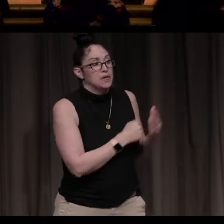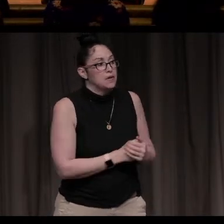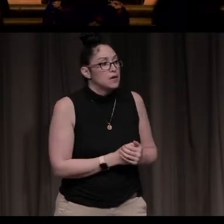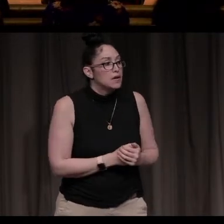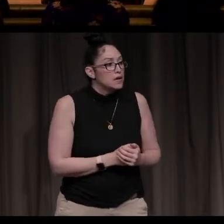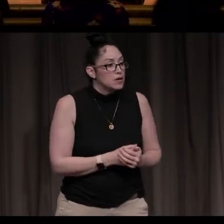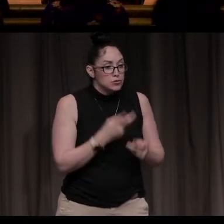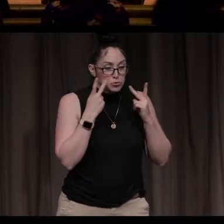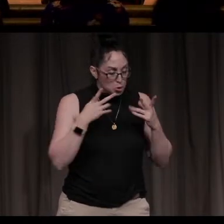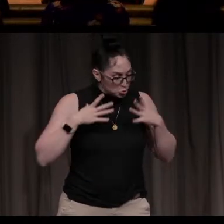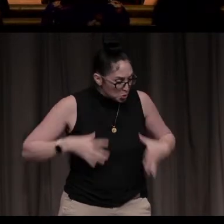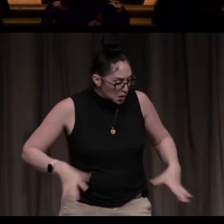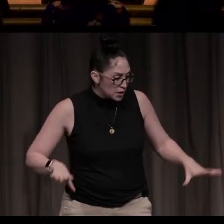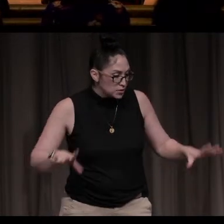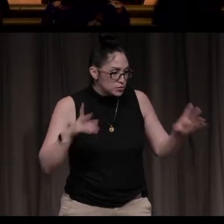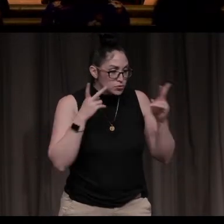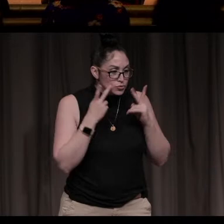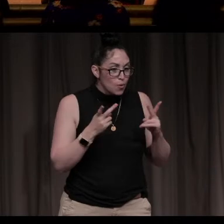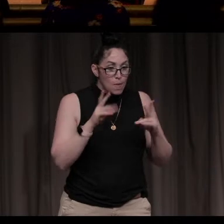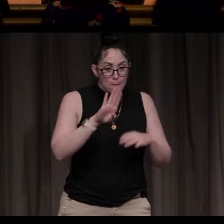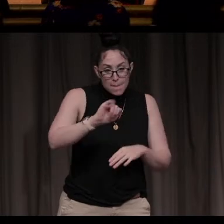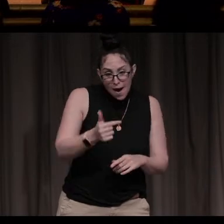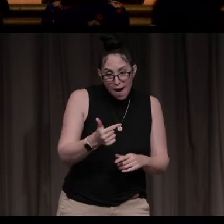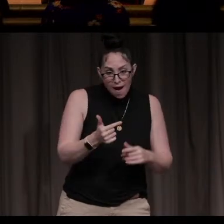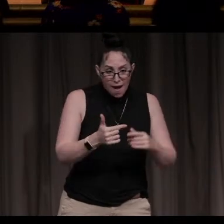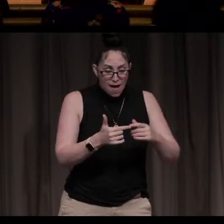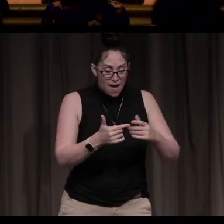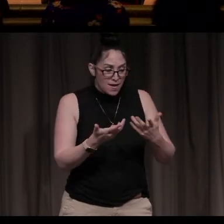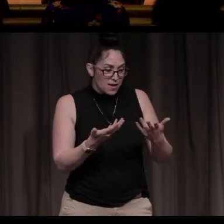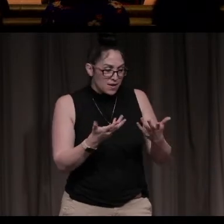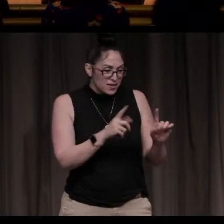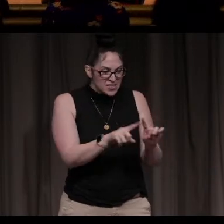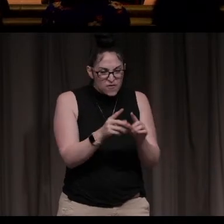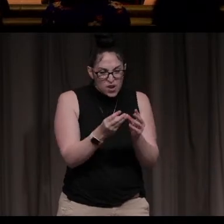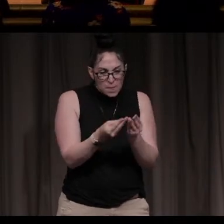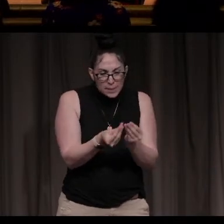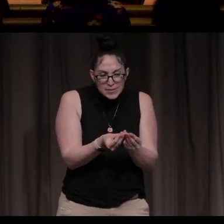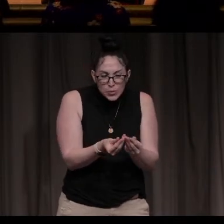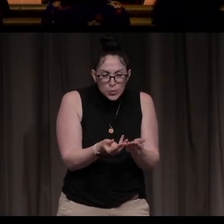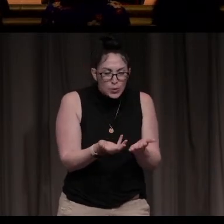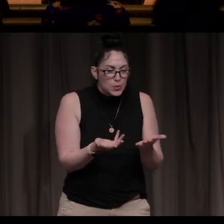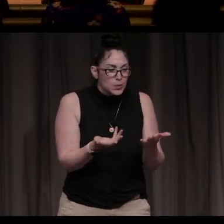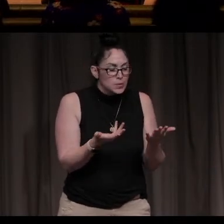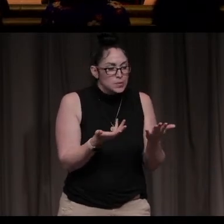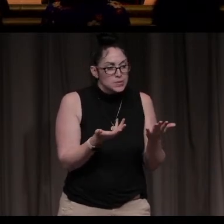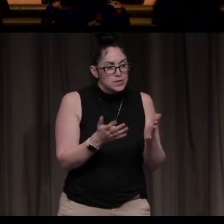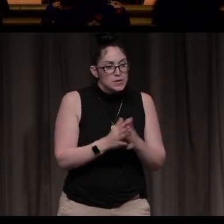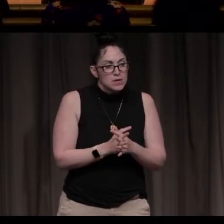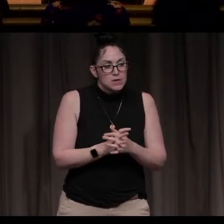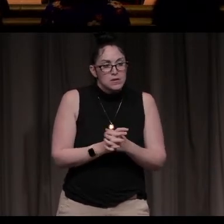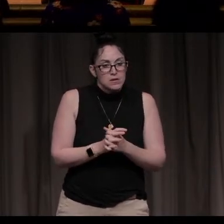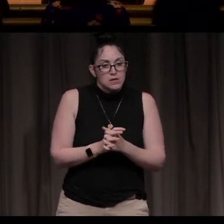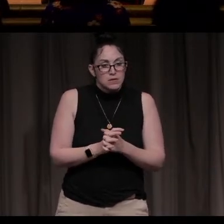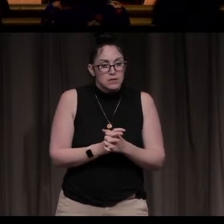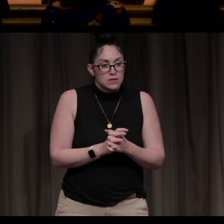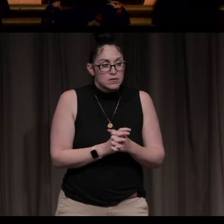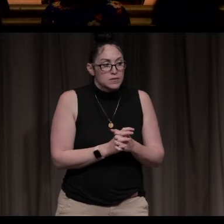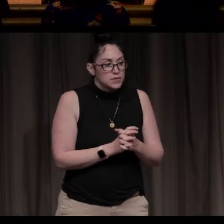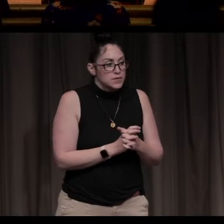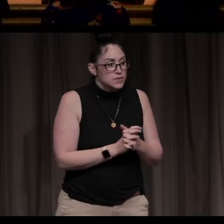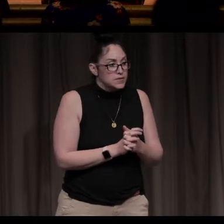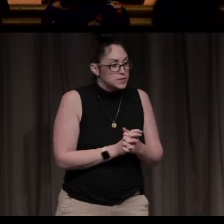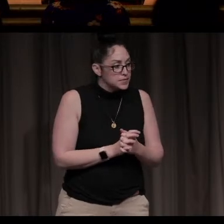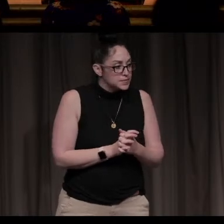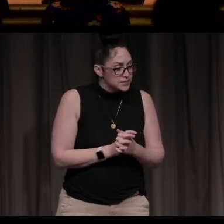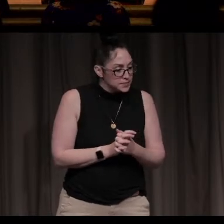We saw a dress, we saw the bag, and using the materials. I think there's a lot of not only the formal qualities to